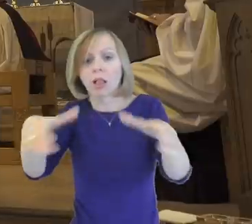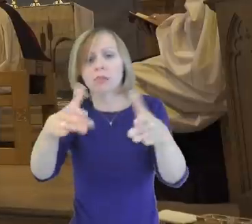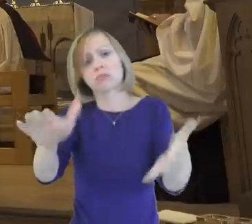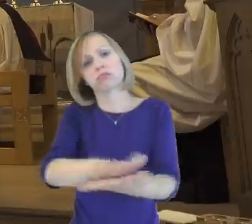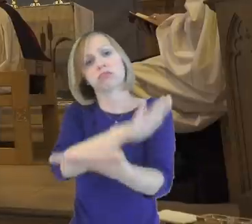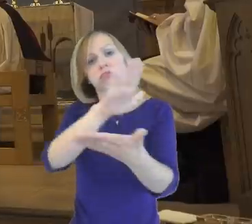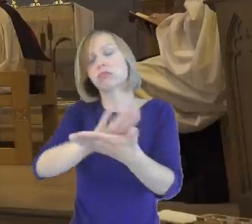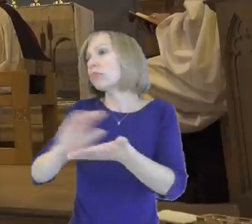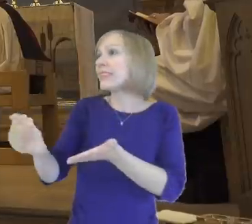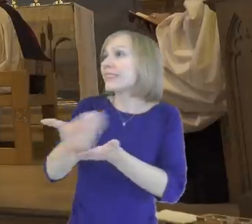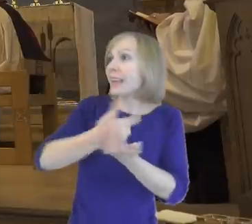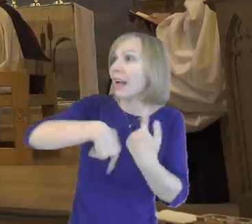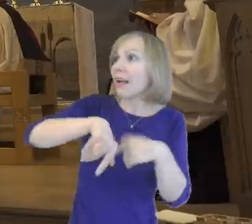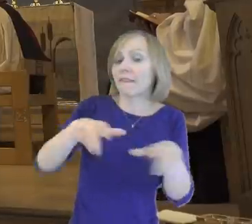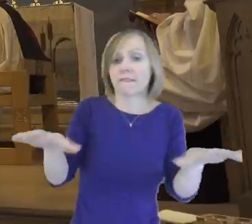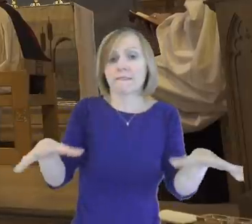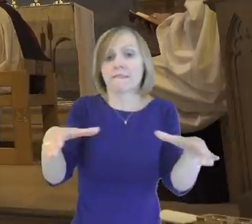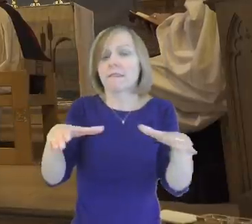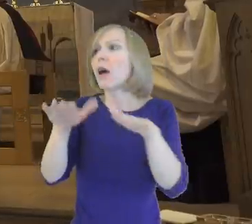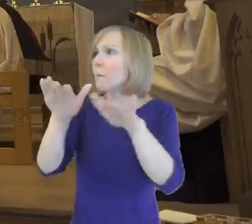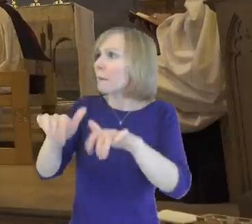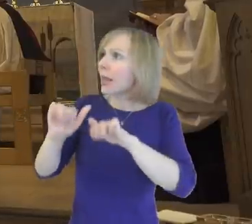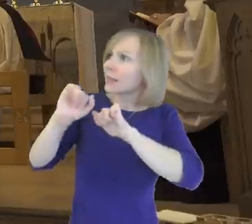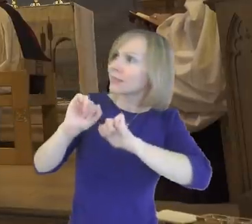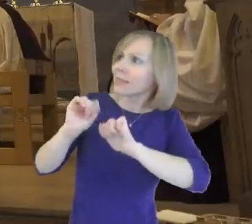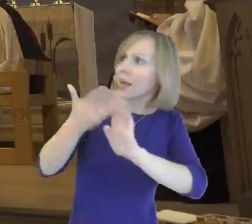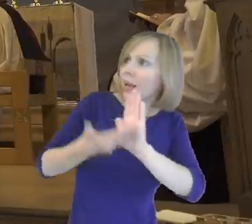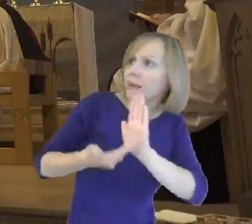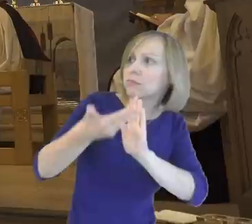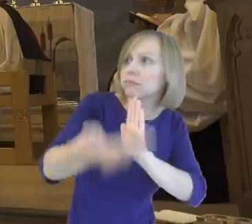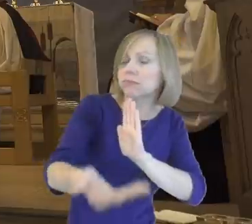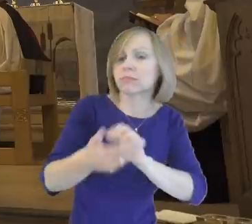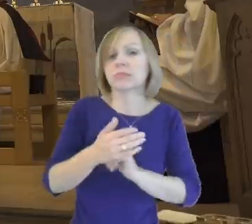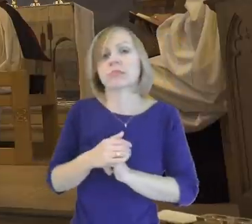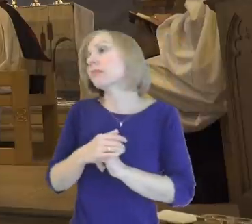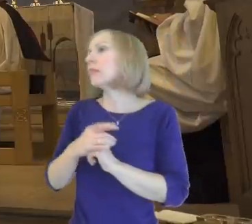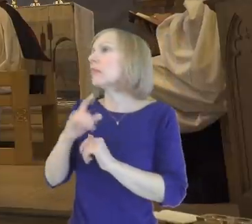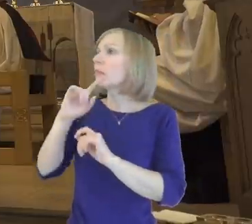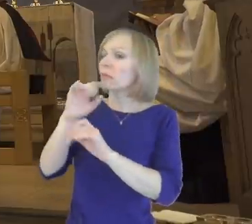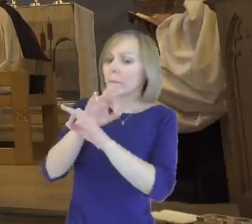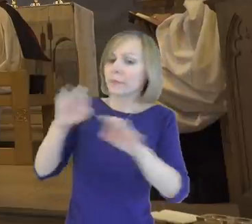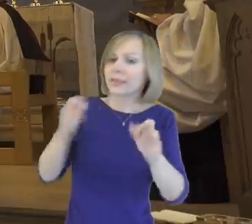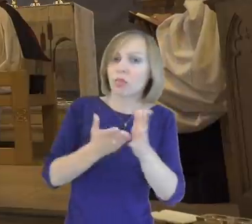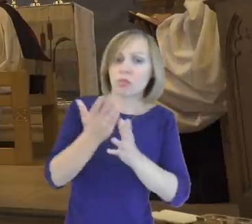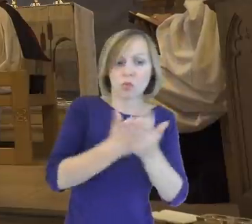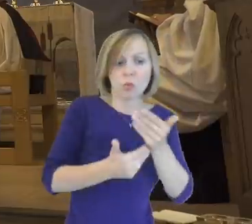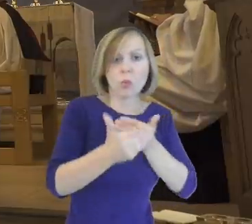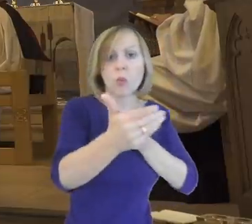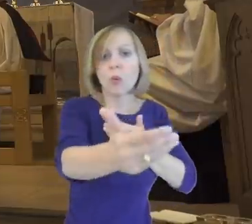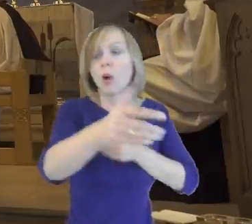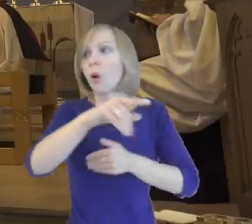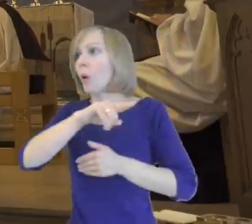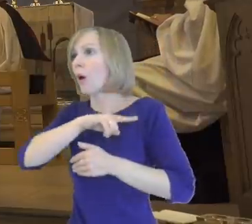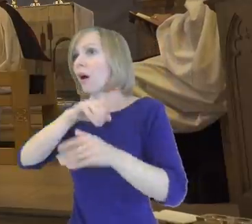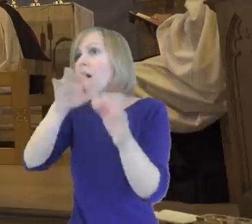Lord, save thy people, and bless thine inheritance. Give peace in our time, O Lord, because there is none other